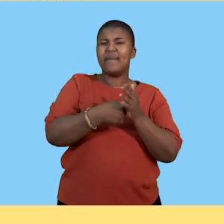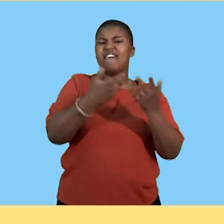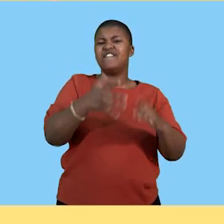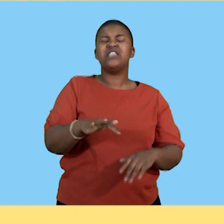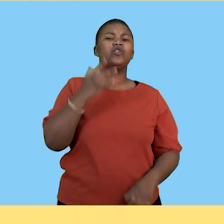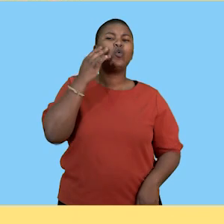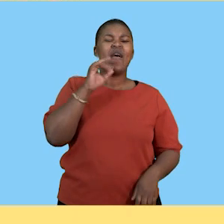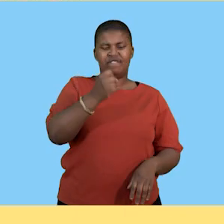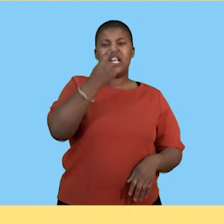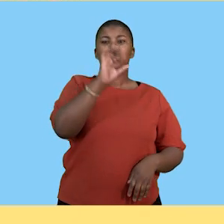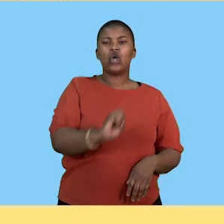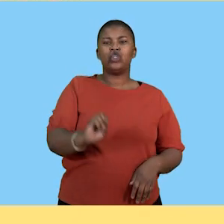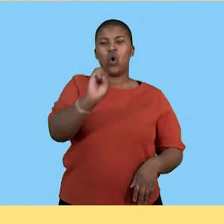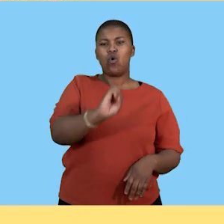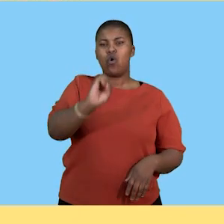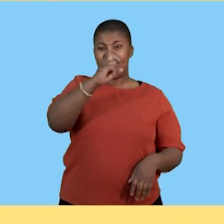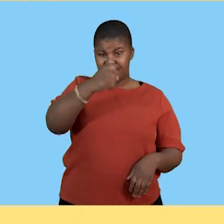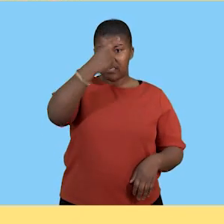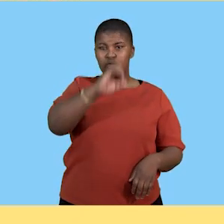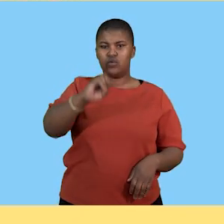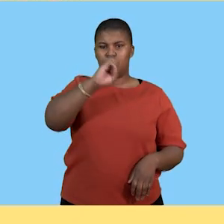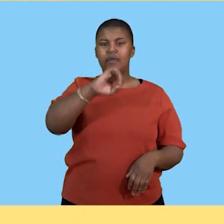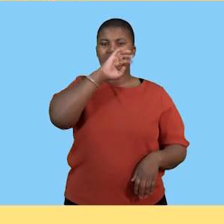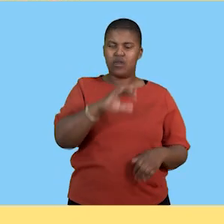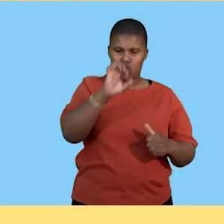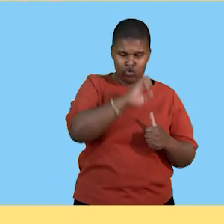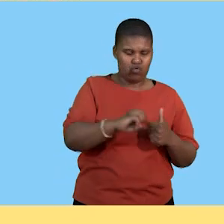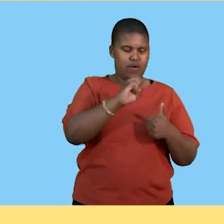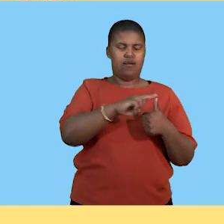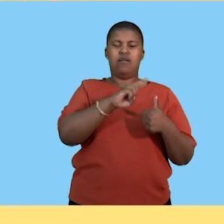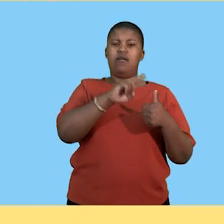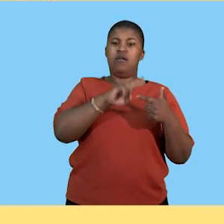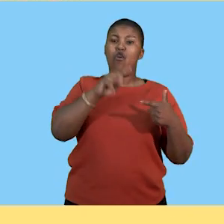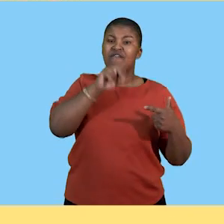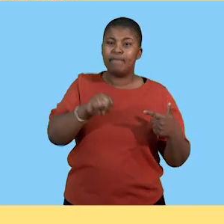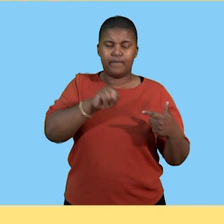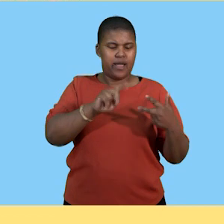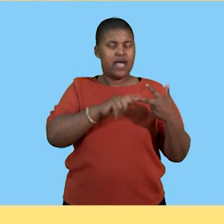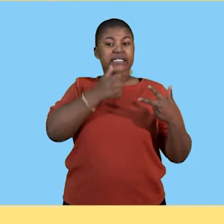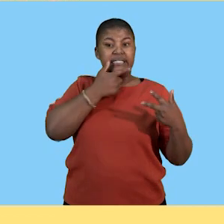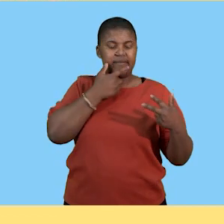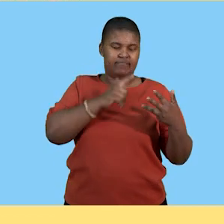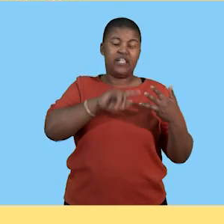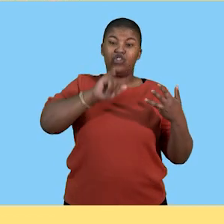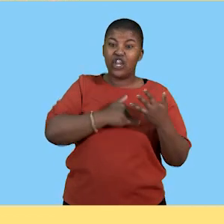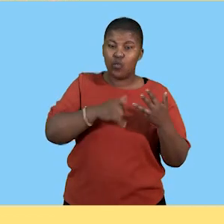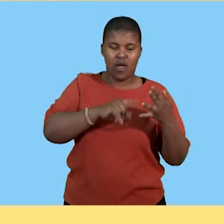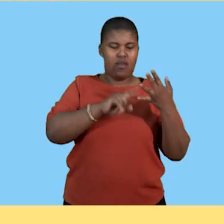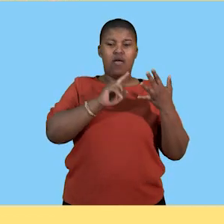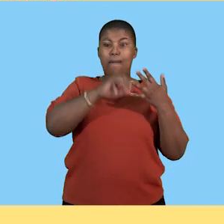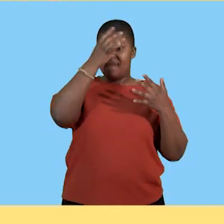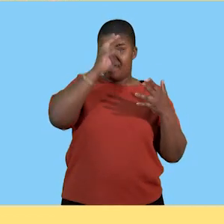vehicle was bought in October, 1st of October. So we count October, November, December,